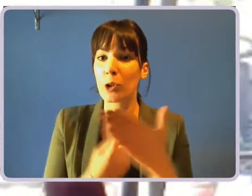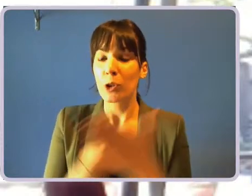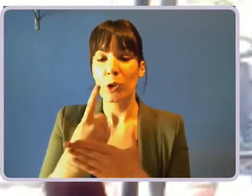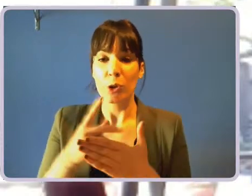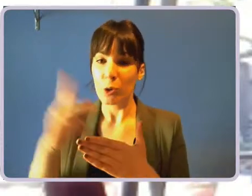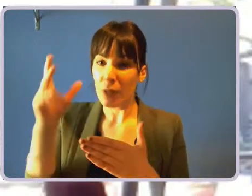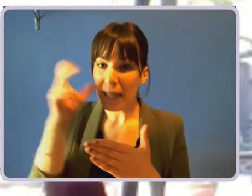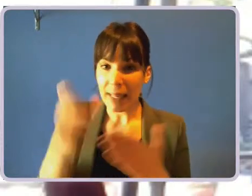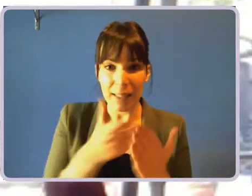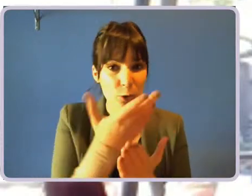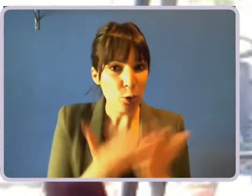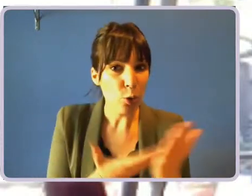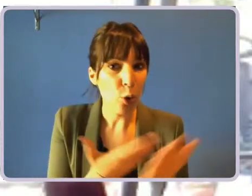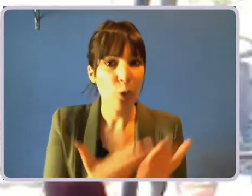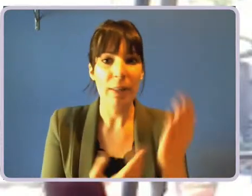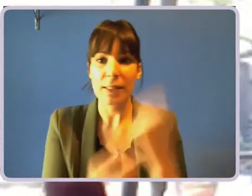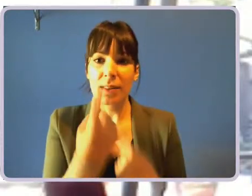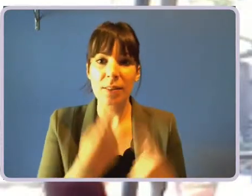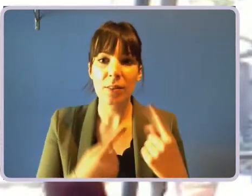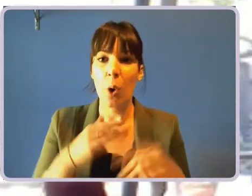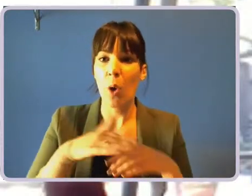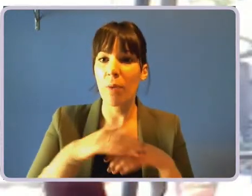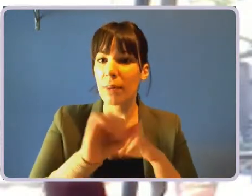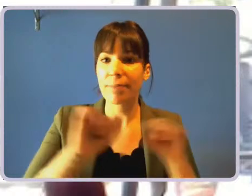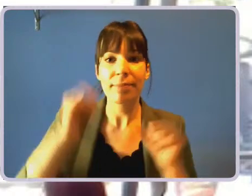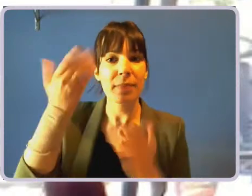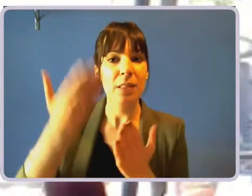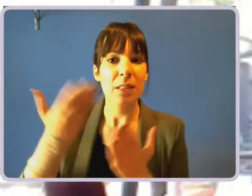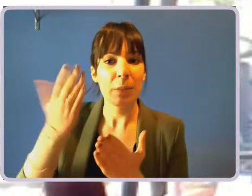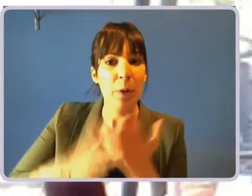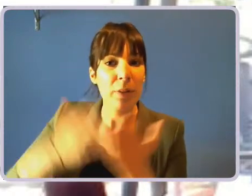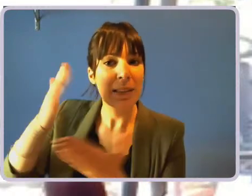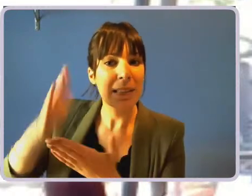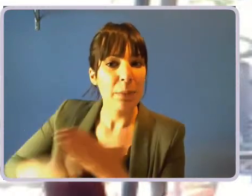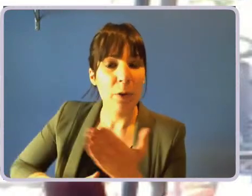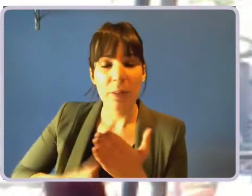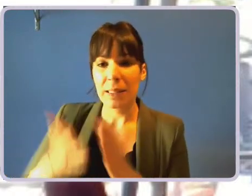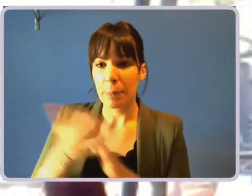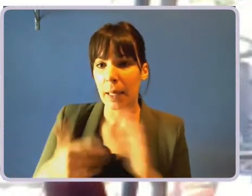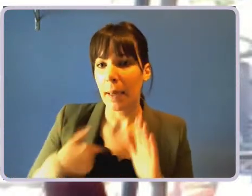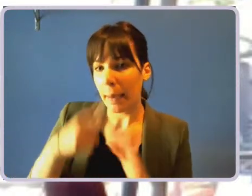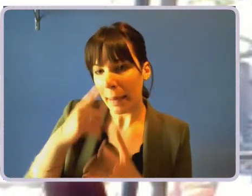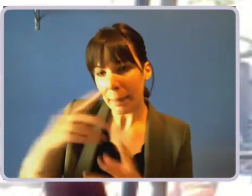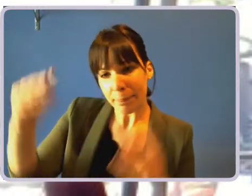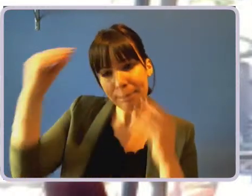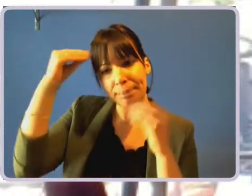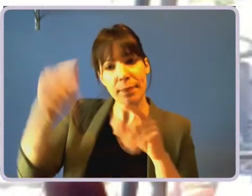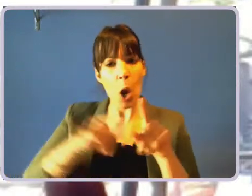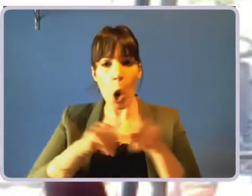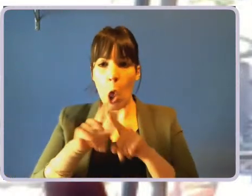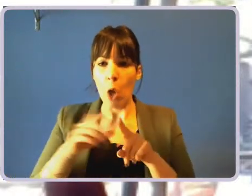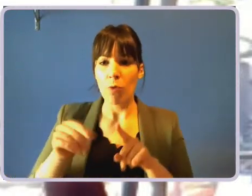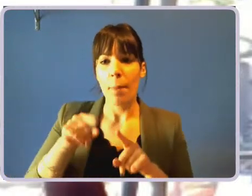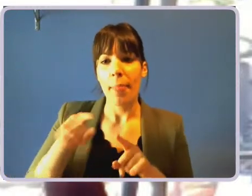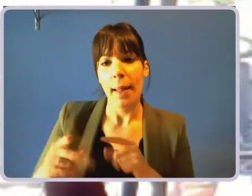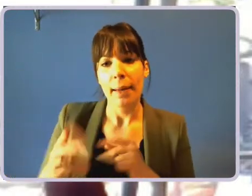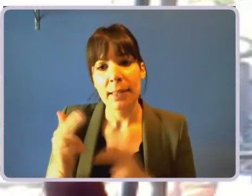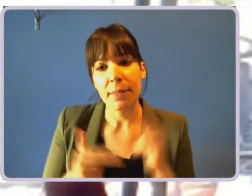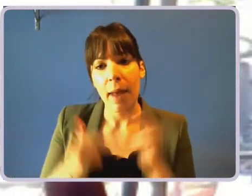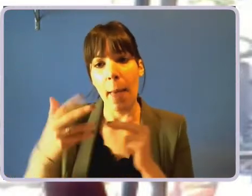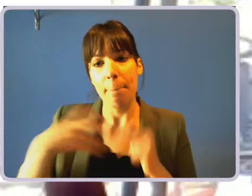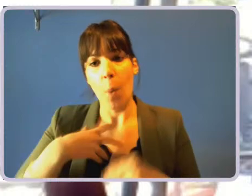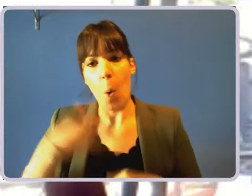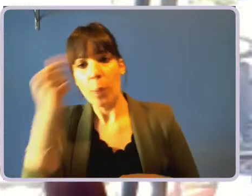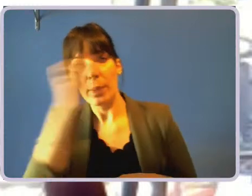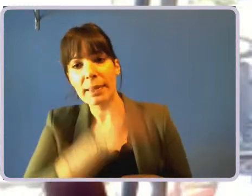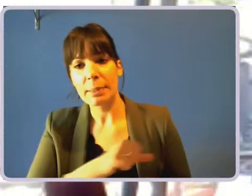and experiences so that we can take them on board and learn from them and build that wisdom and knowledge